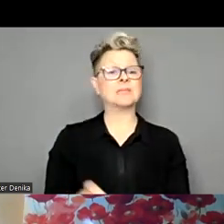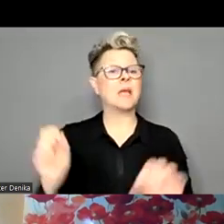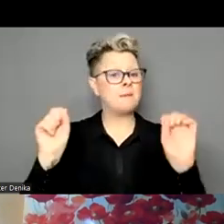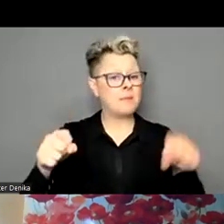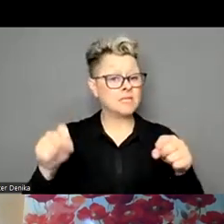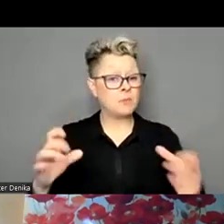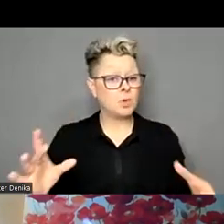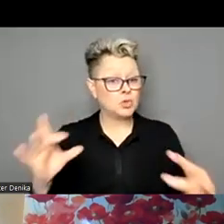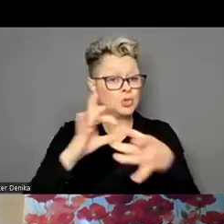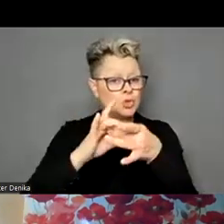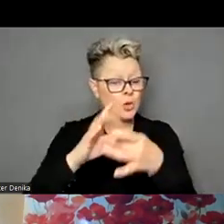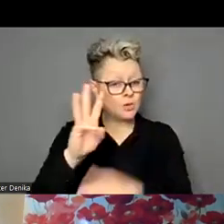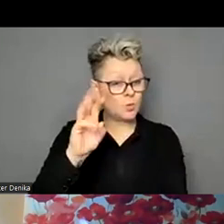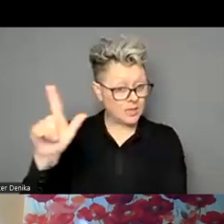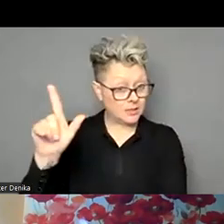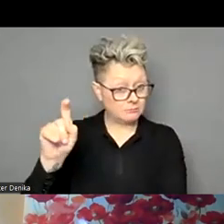will?